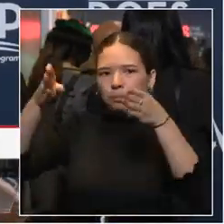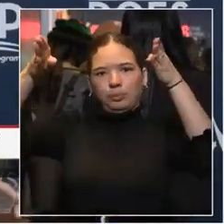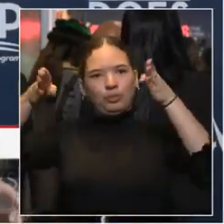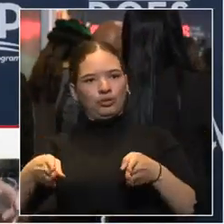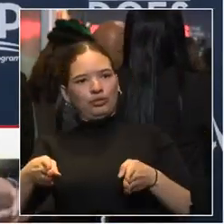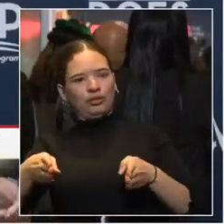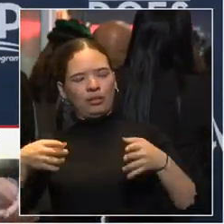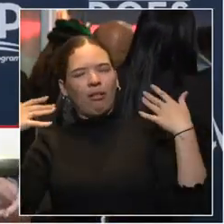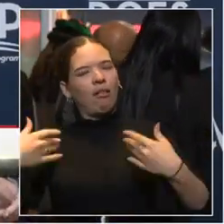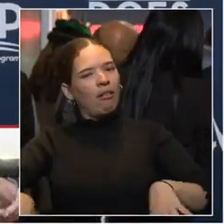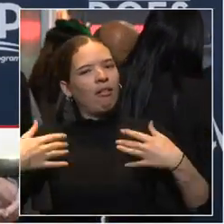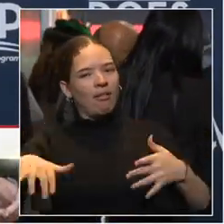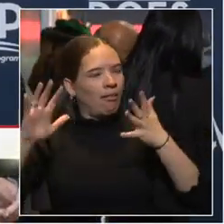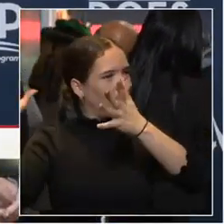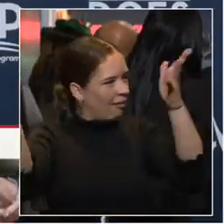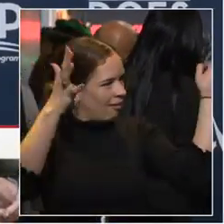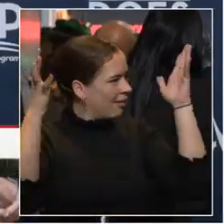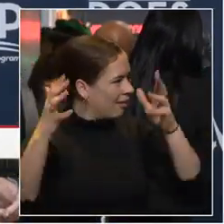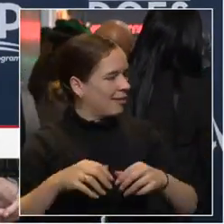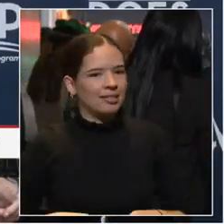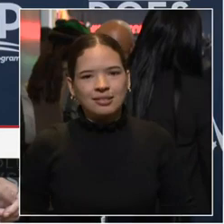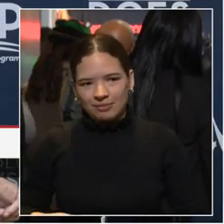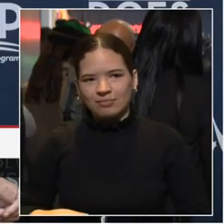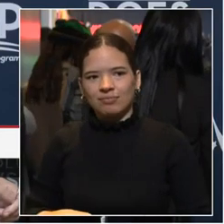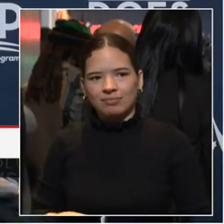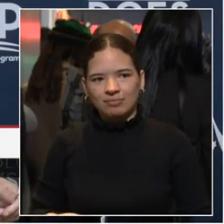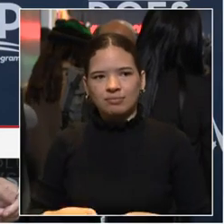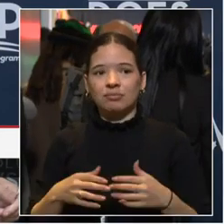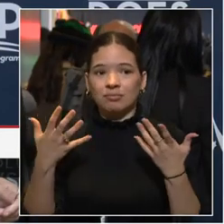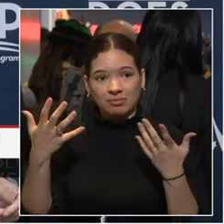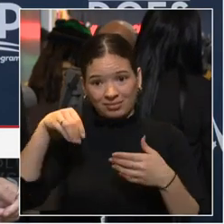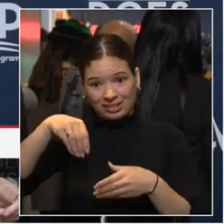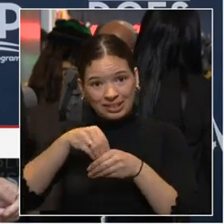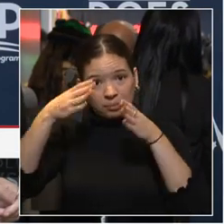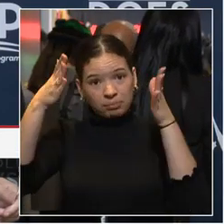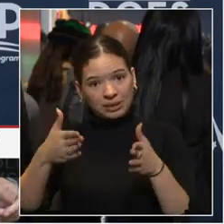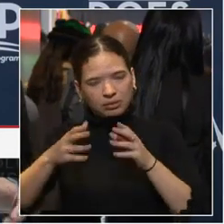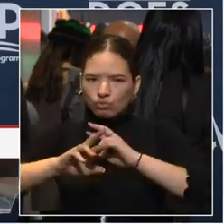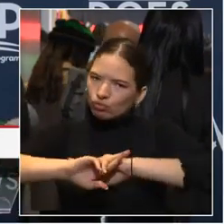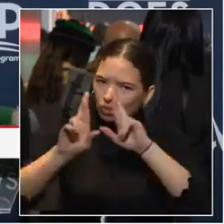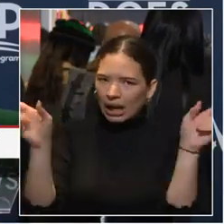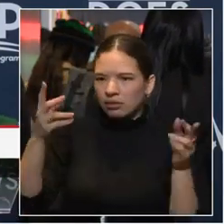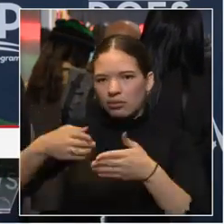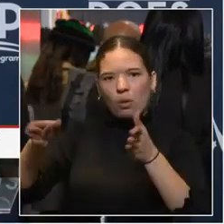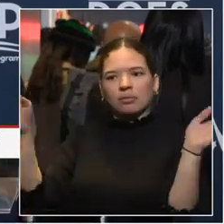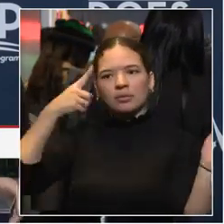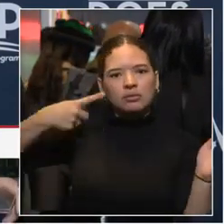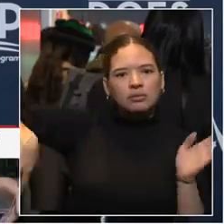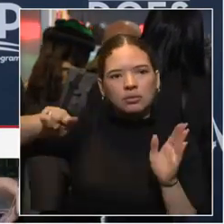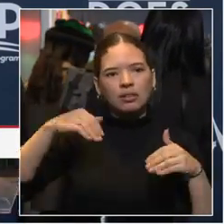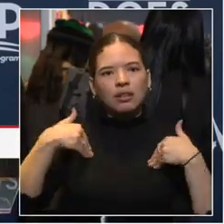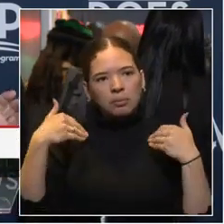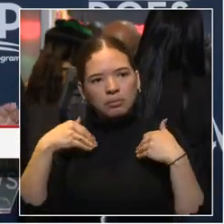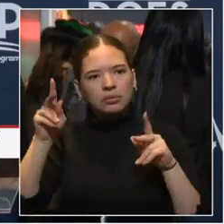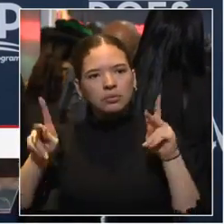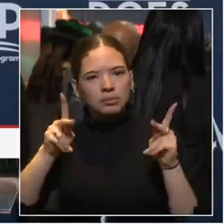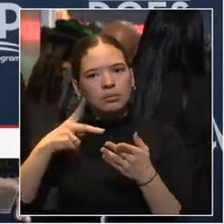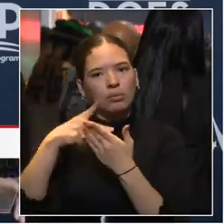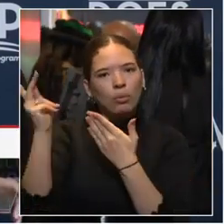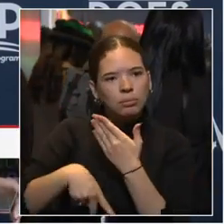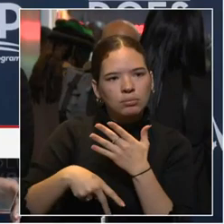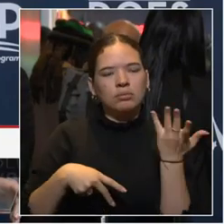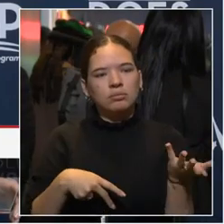We are back in person, ready for young people to come and work or visit their host site if they're doing their